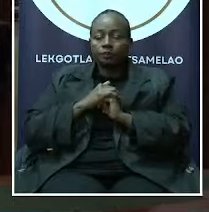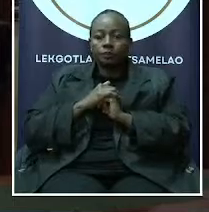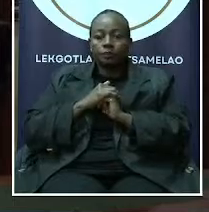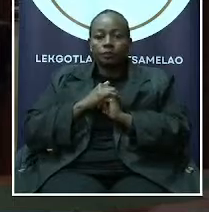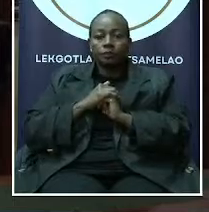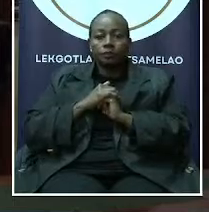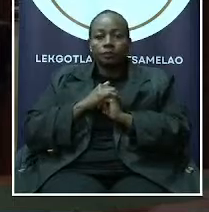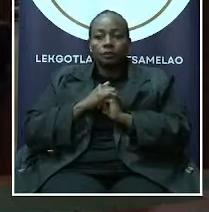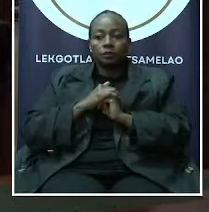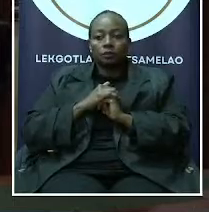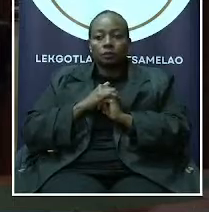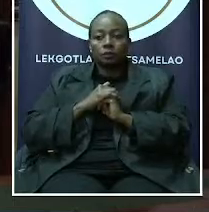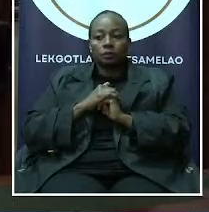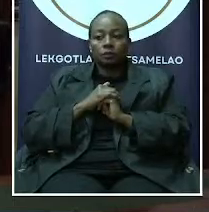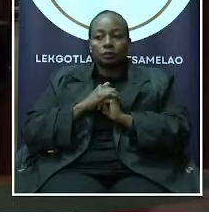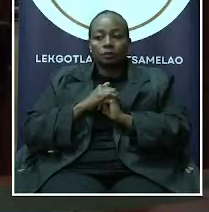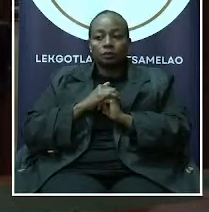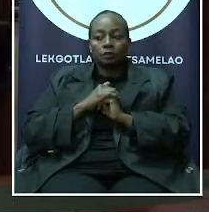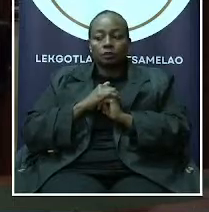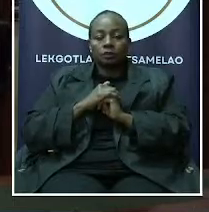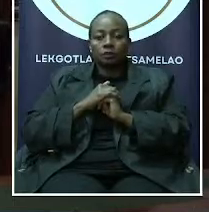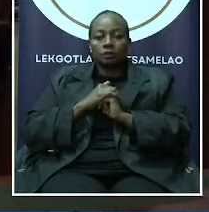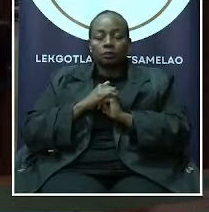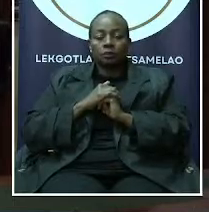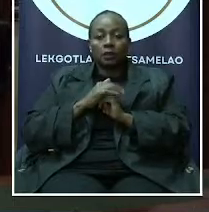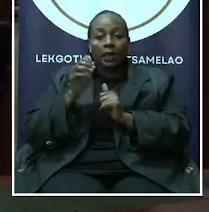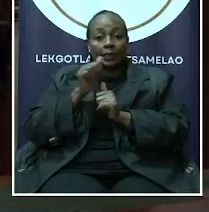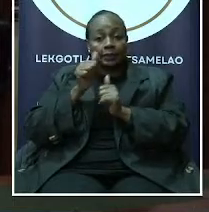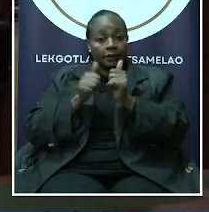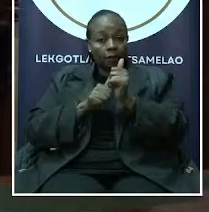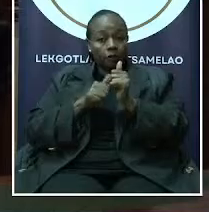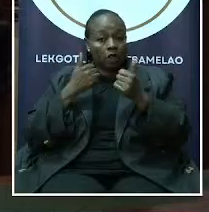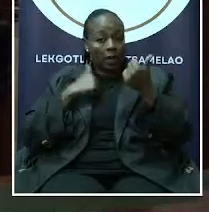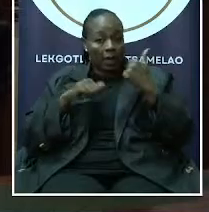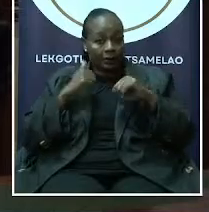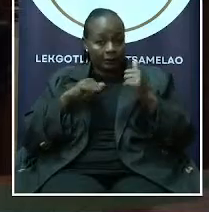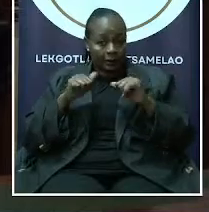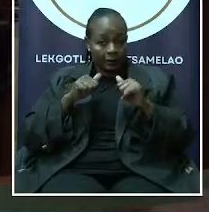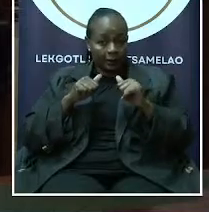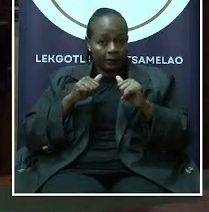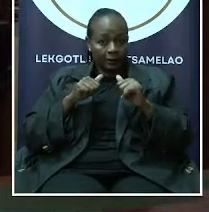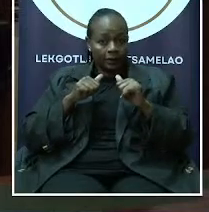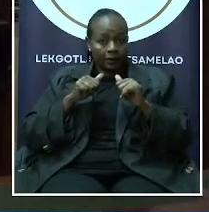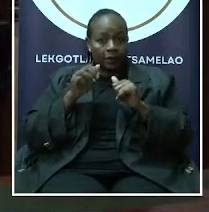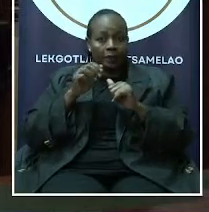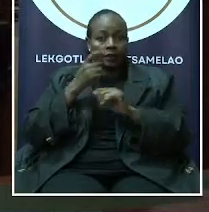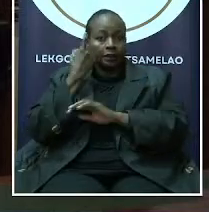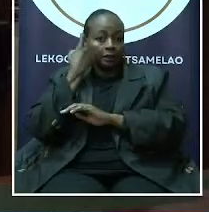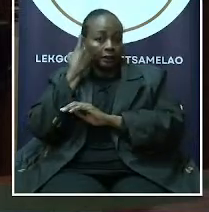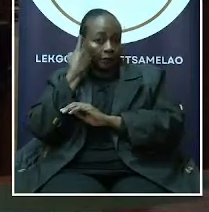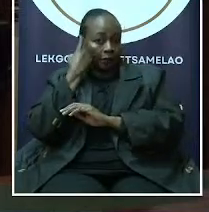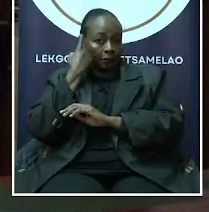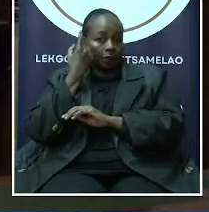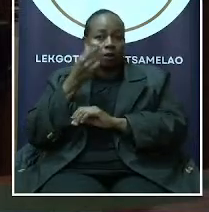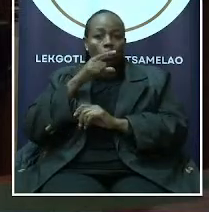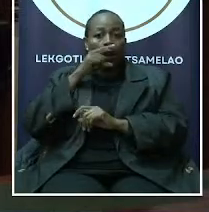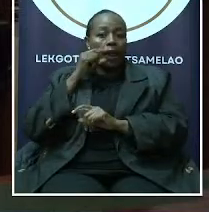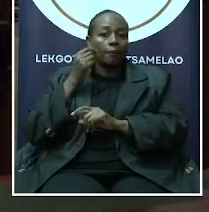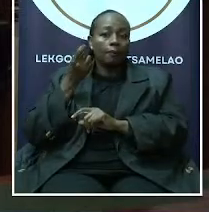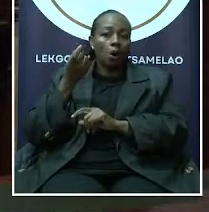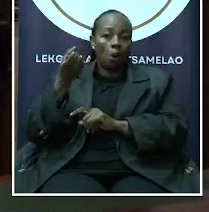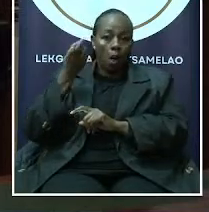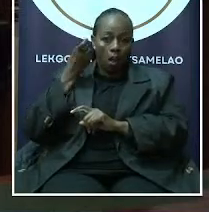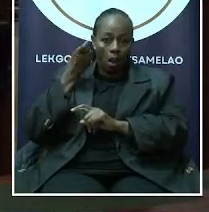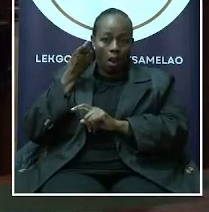I think, Madam Acting Deputy Secretary, you will call the names based